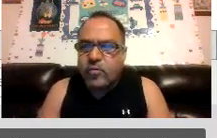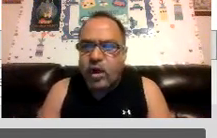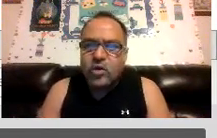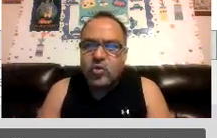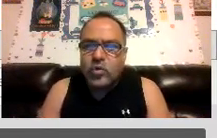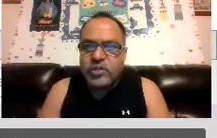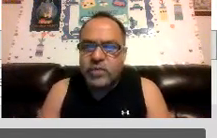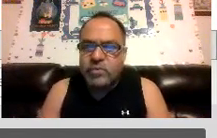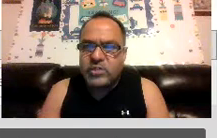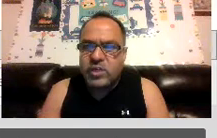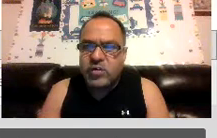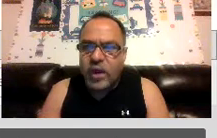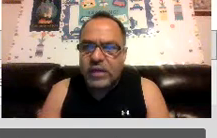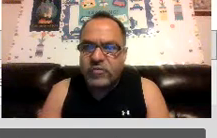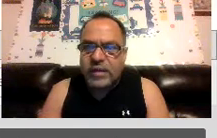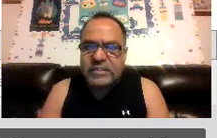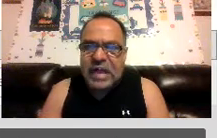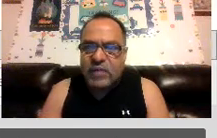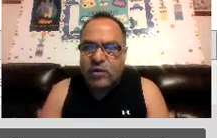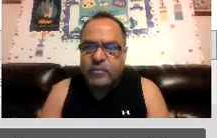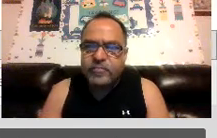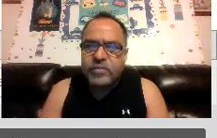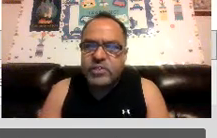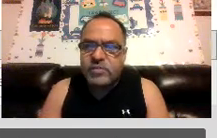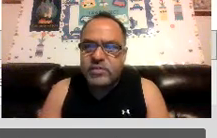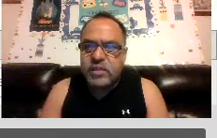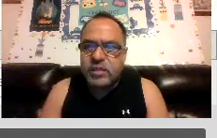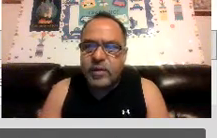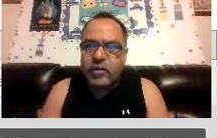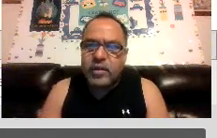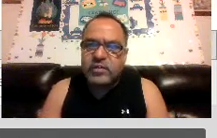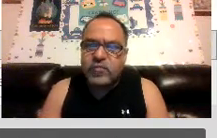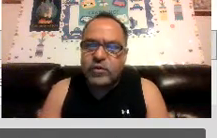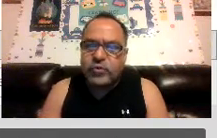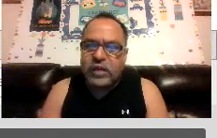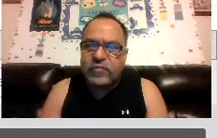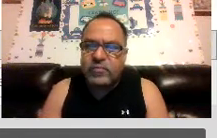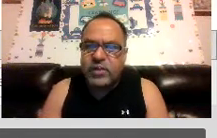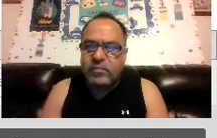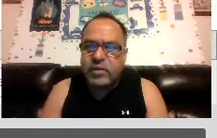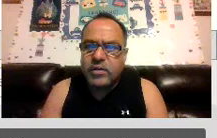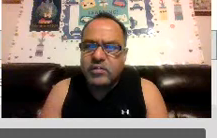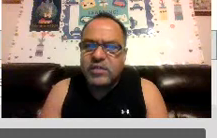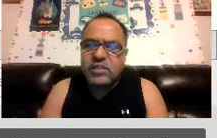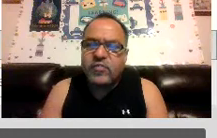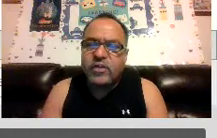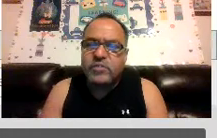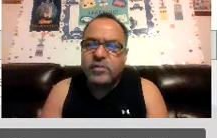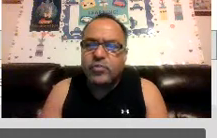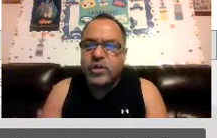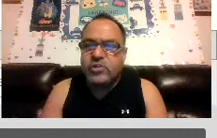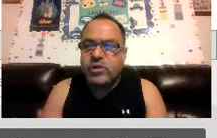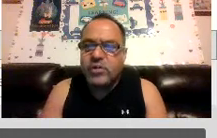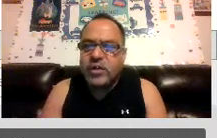from the rock where she had been sitting quietly for the last half hour. She had been thinking about how difficult her life had become. The death of her